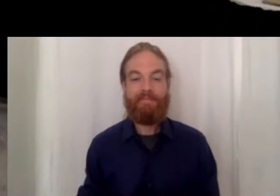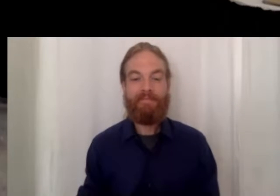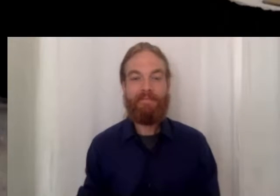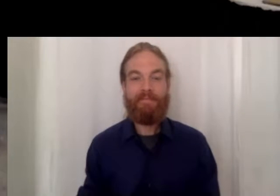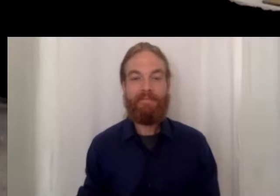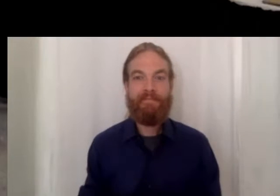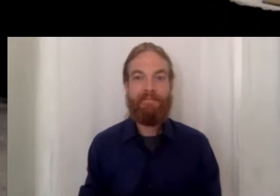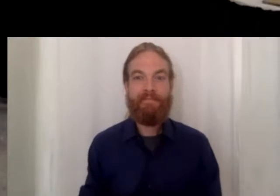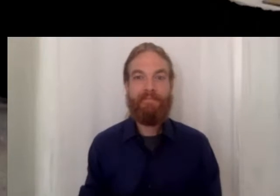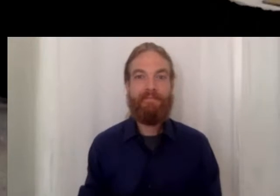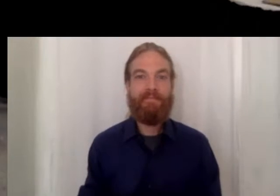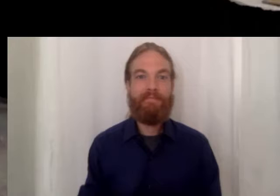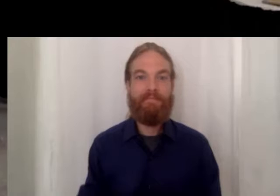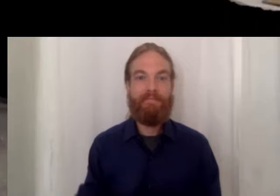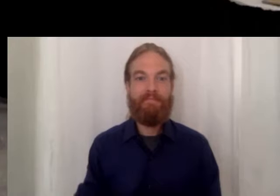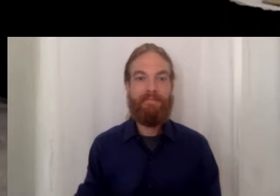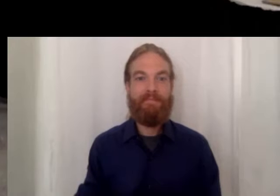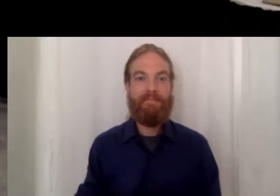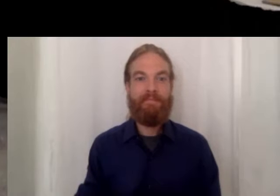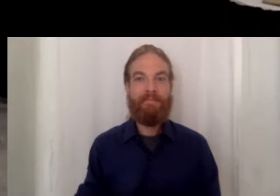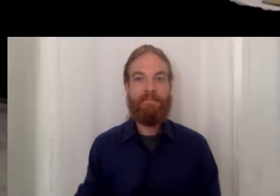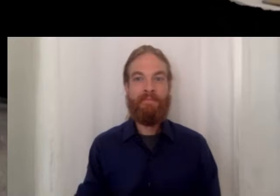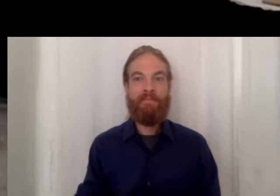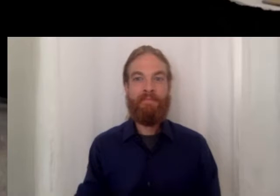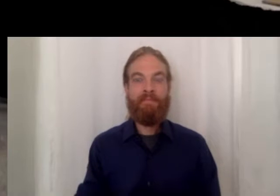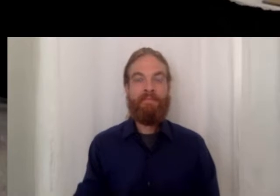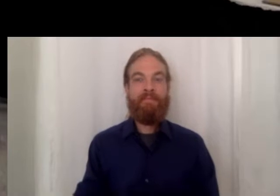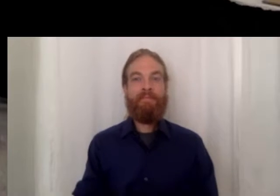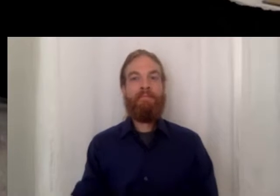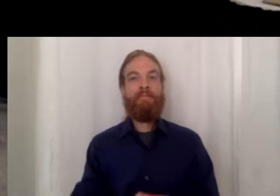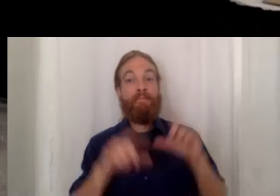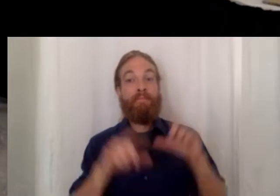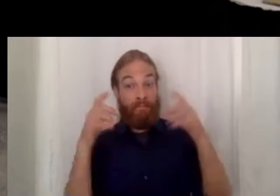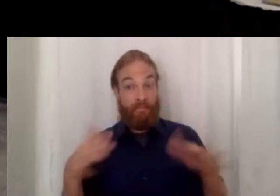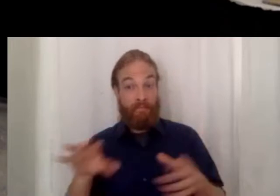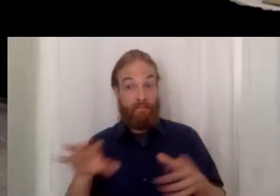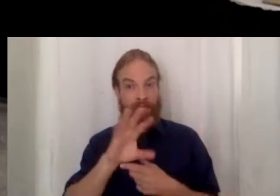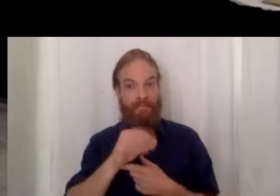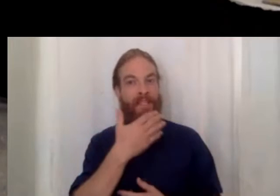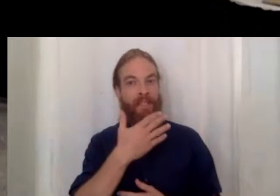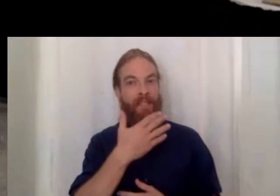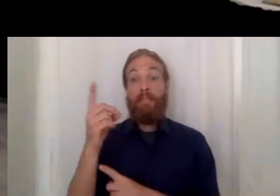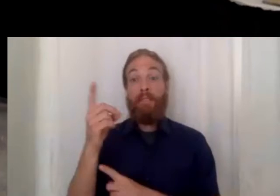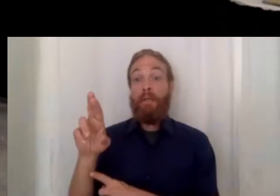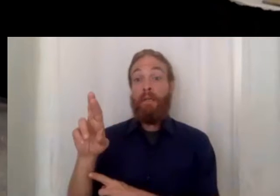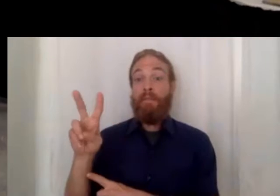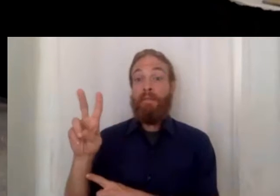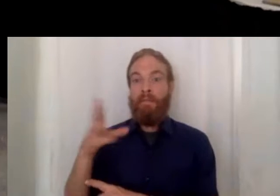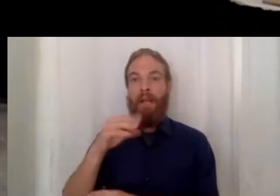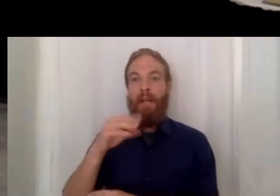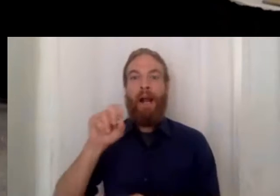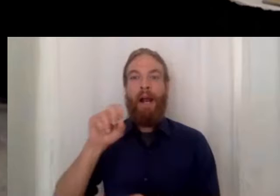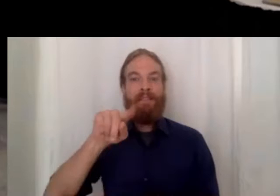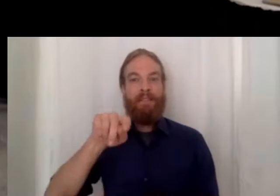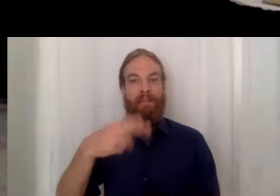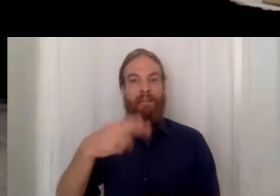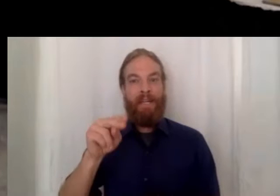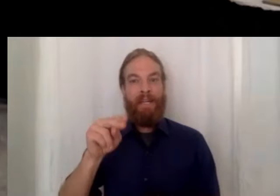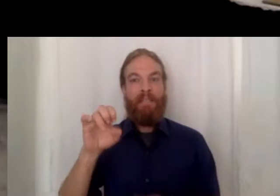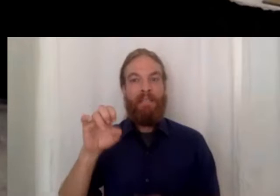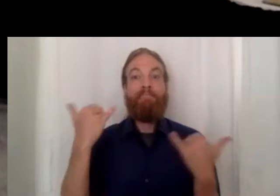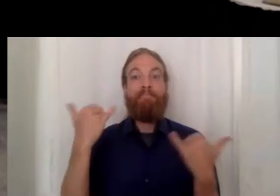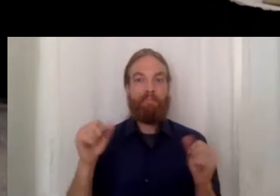Perfect, thank you. So Dr. Vu and Stephanie, I'll have you step out and then we'll swap in. Board of Health member. Yep.